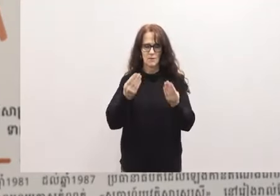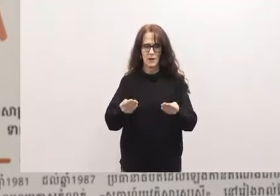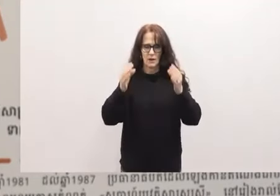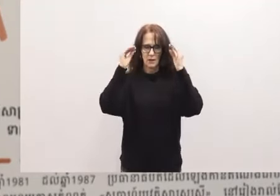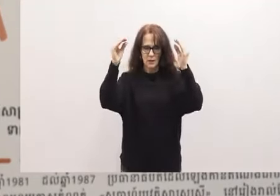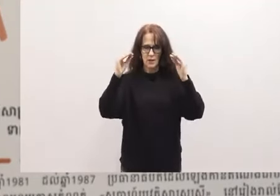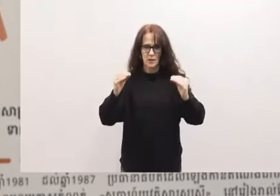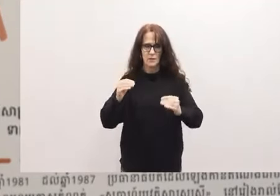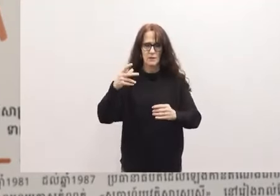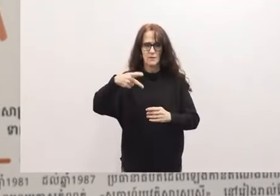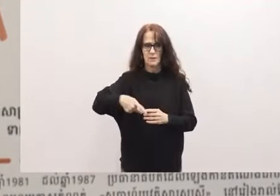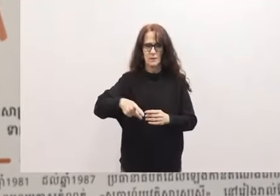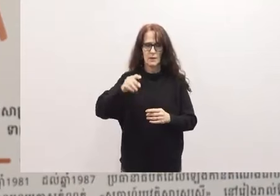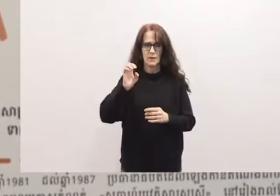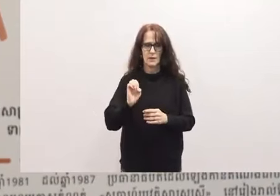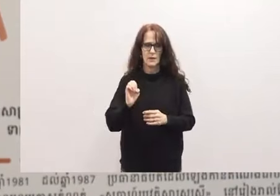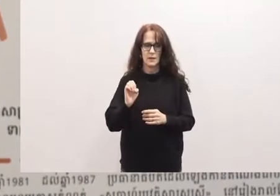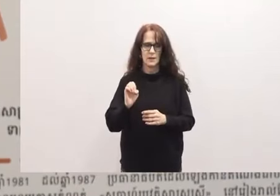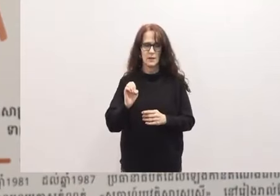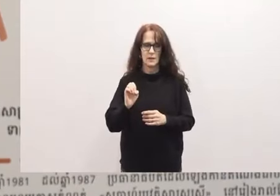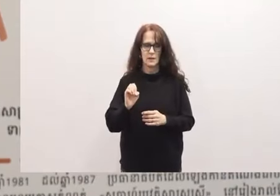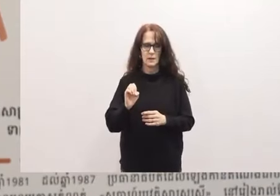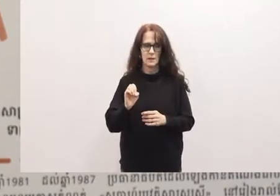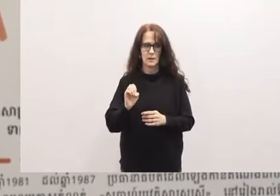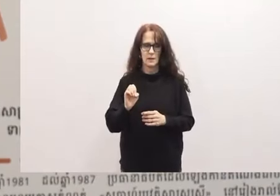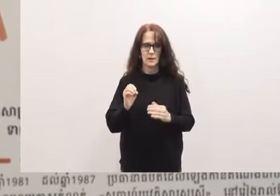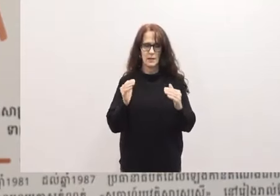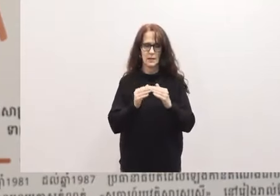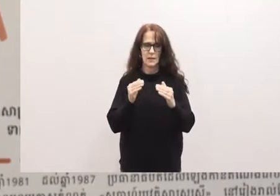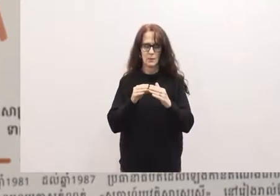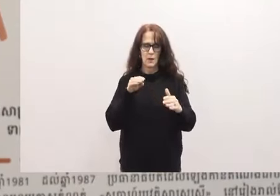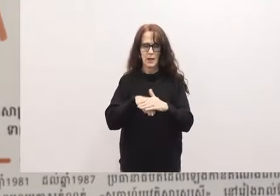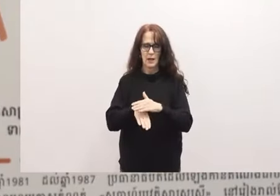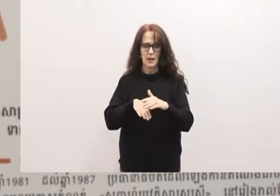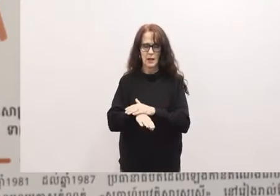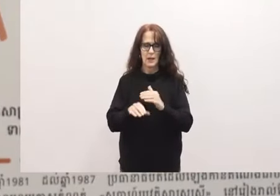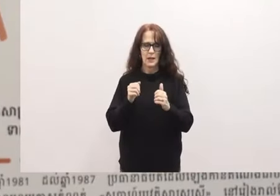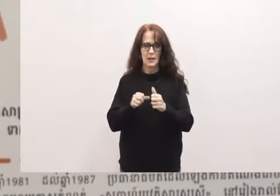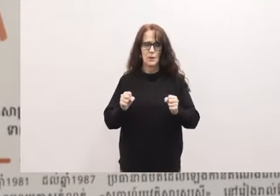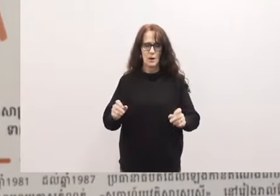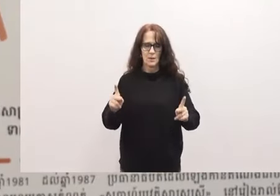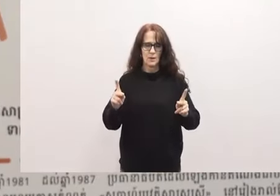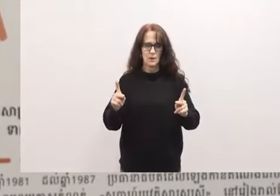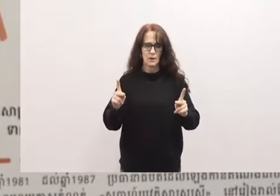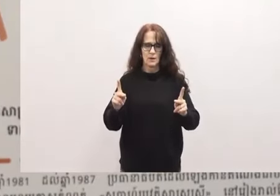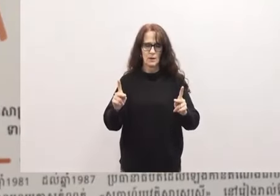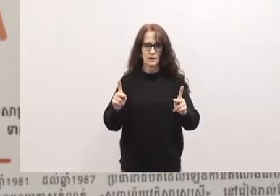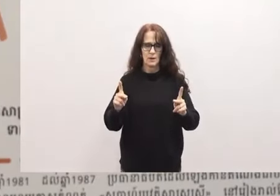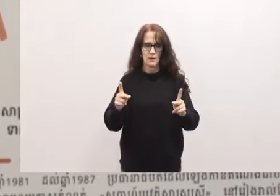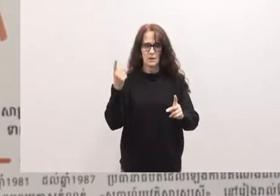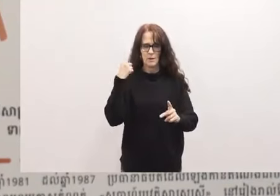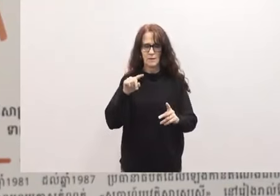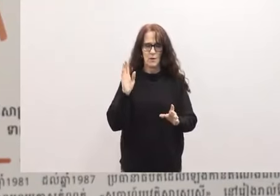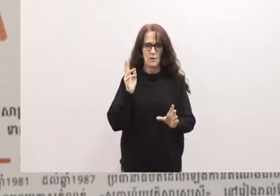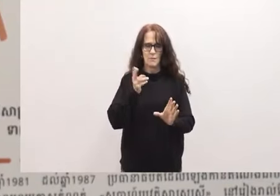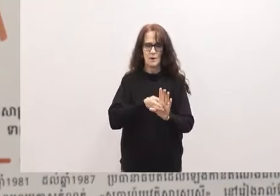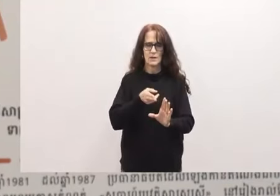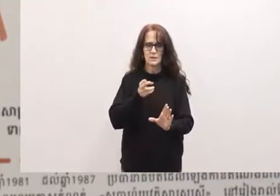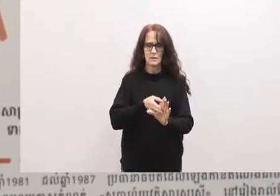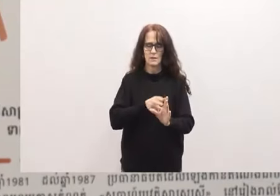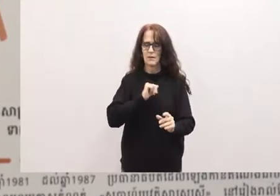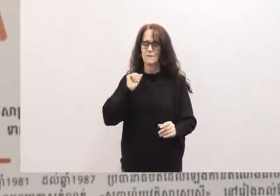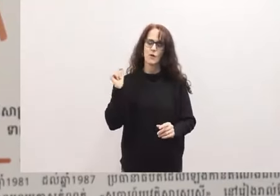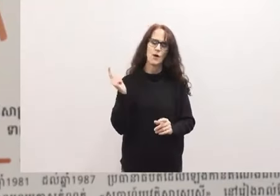in physical education that provides equal access and equal opportunity for participation for